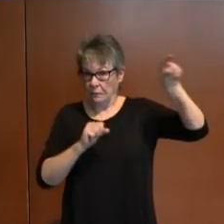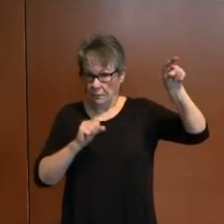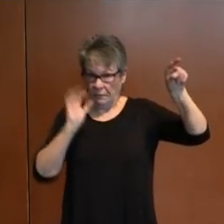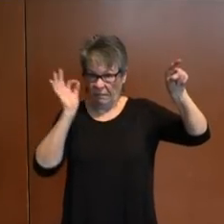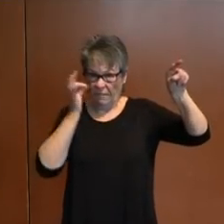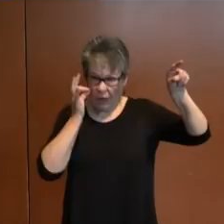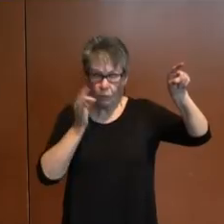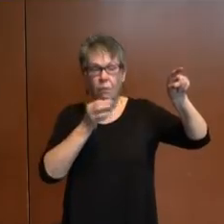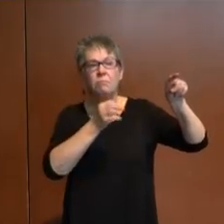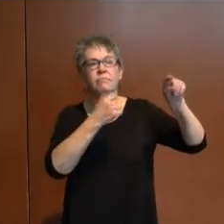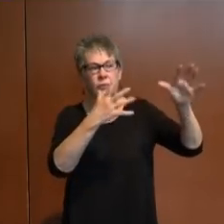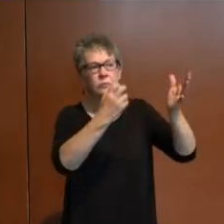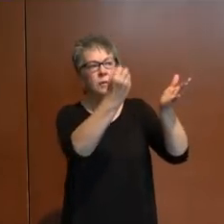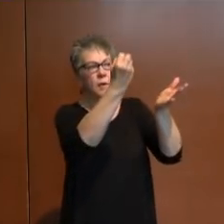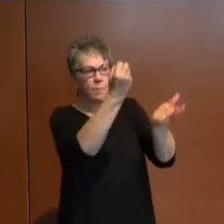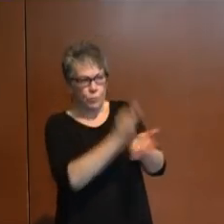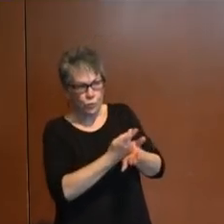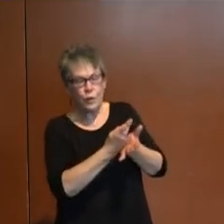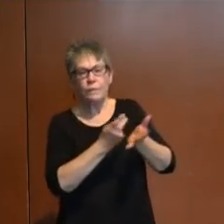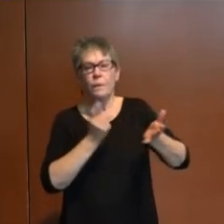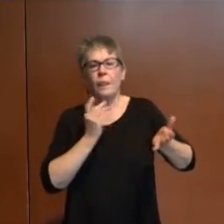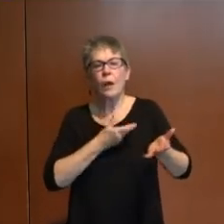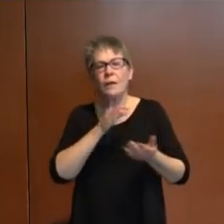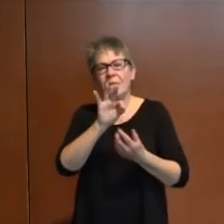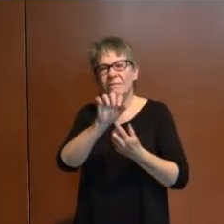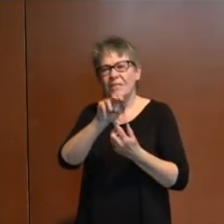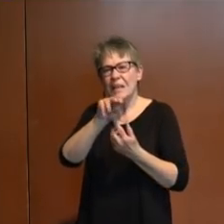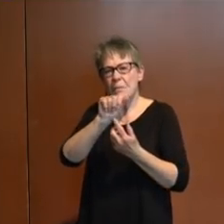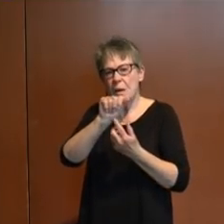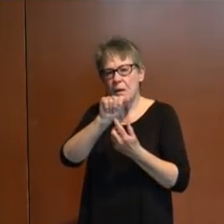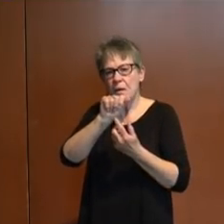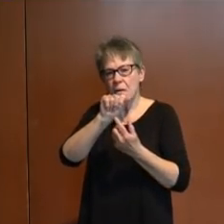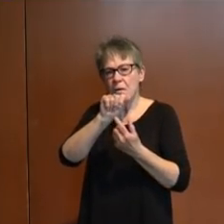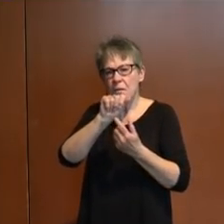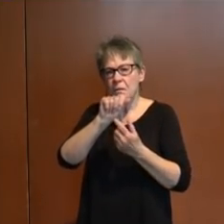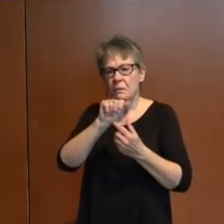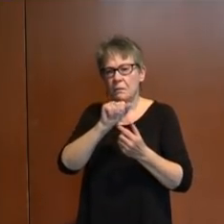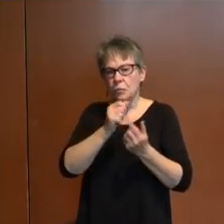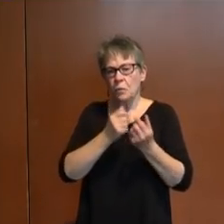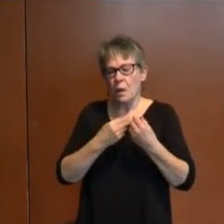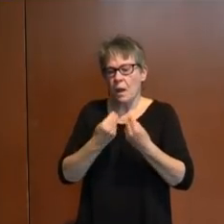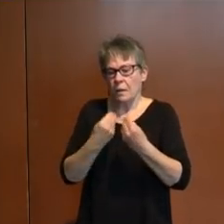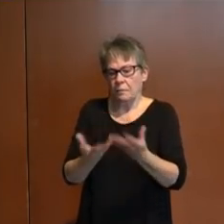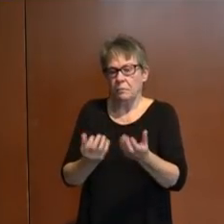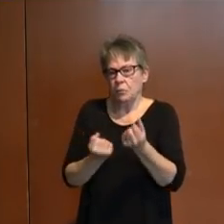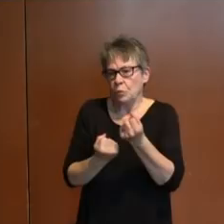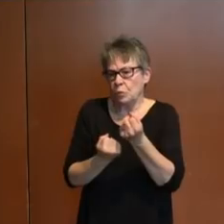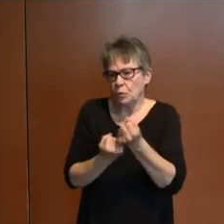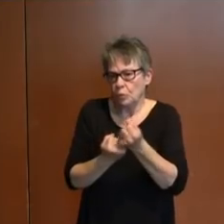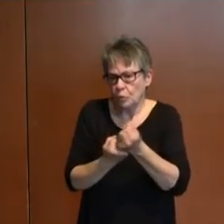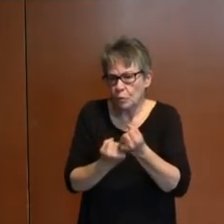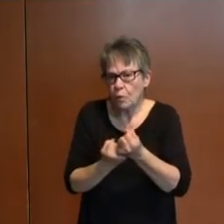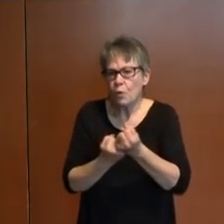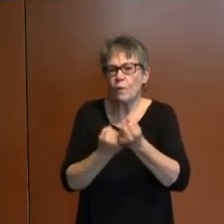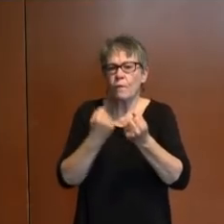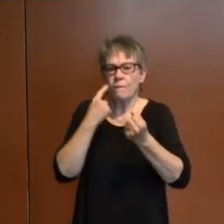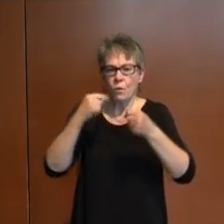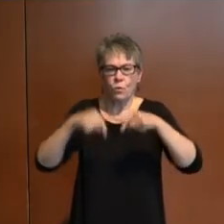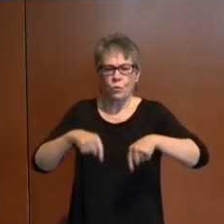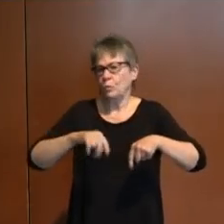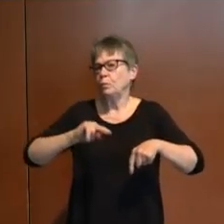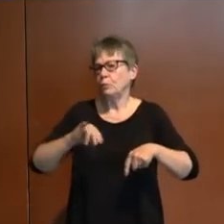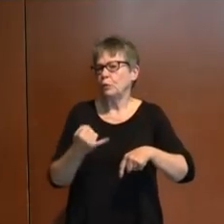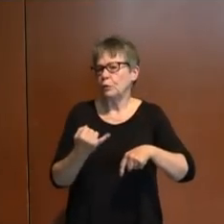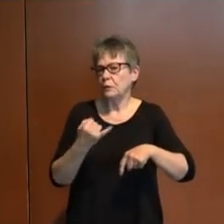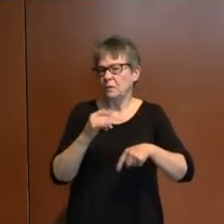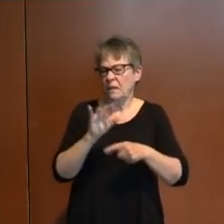to help our residents through this emergency. It means we can lift some remaining bureaucratic barriers to assistance as